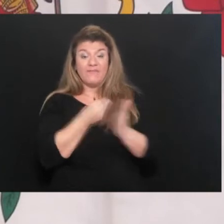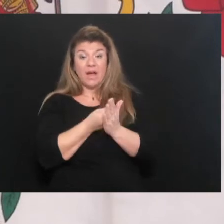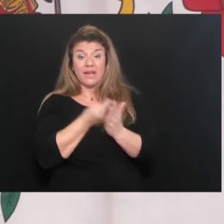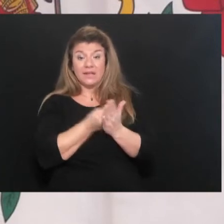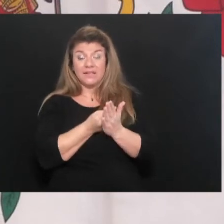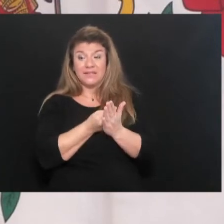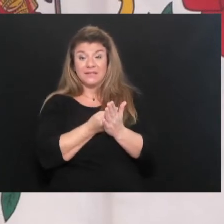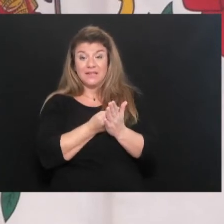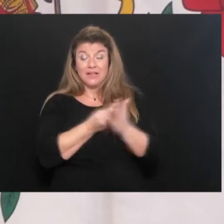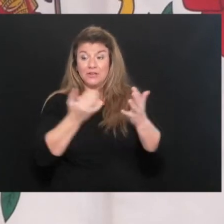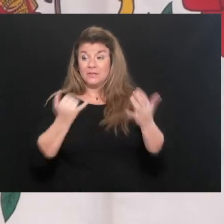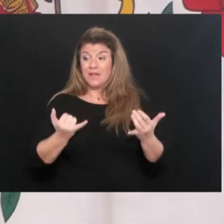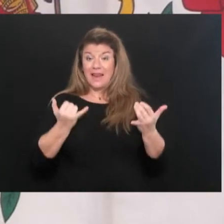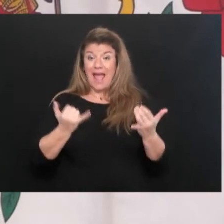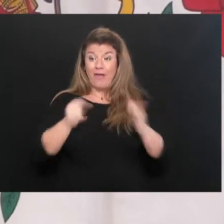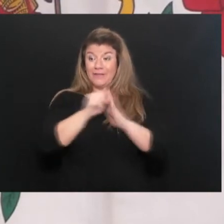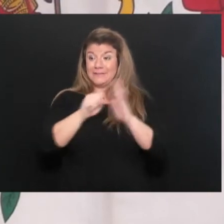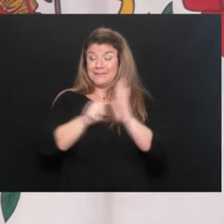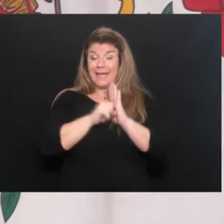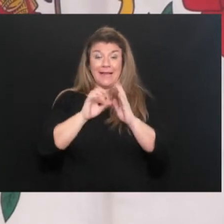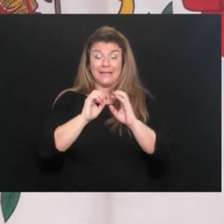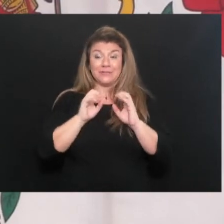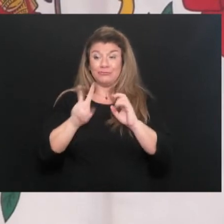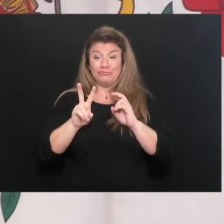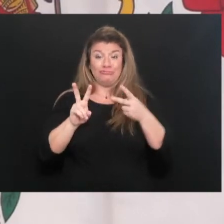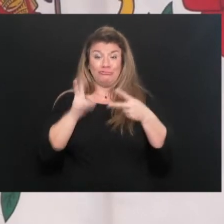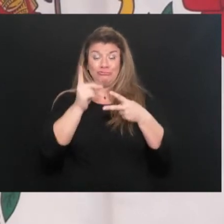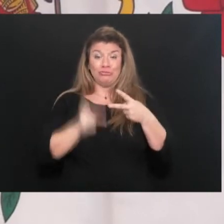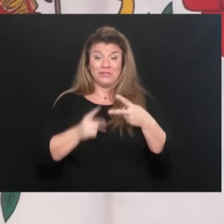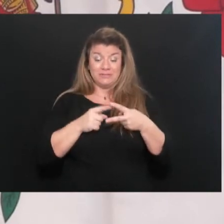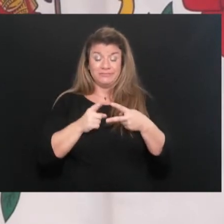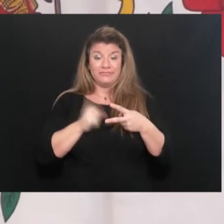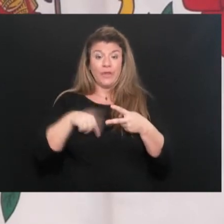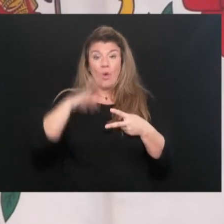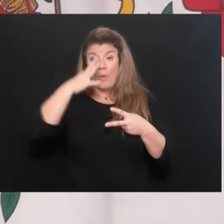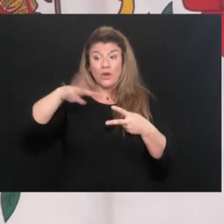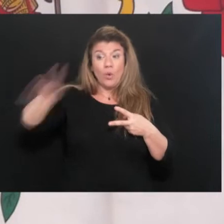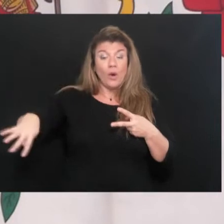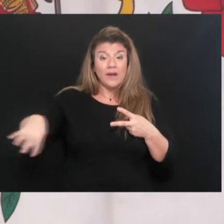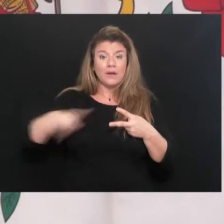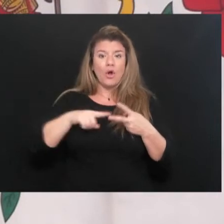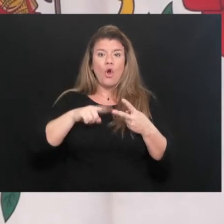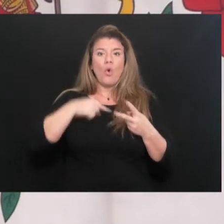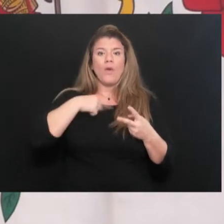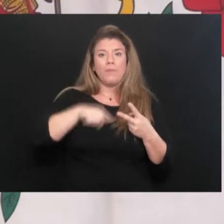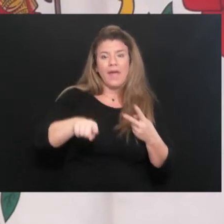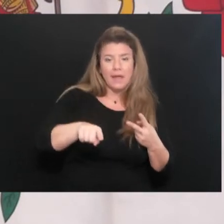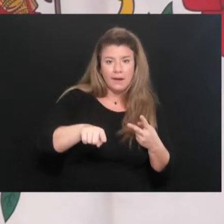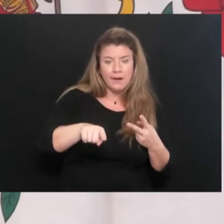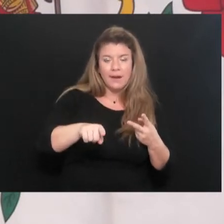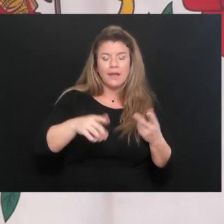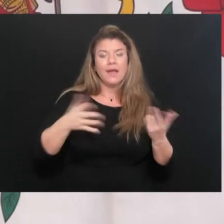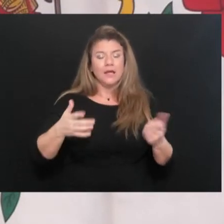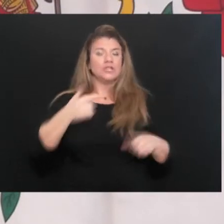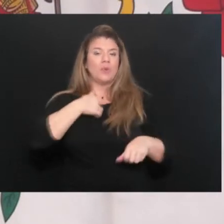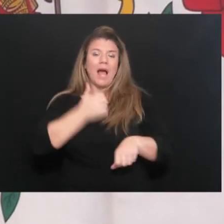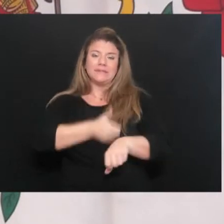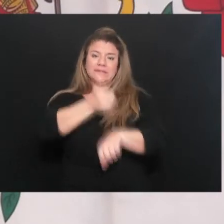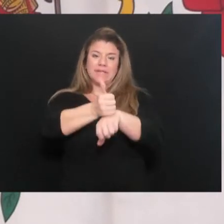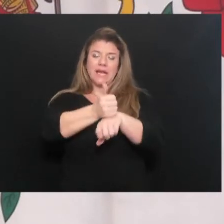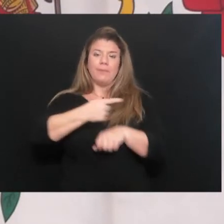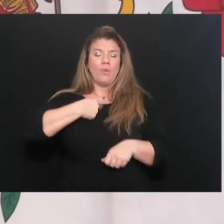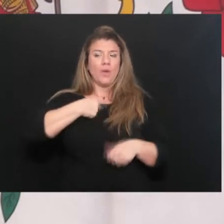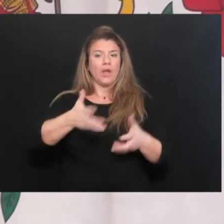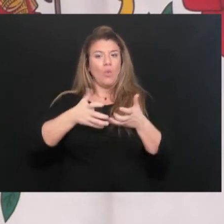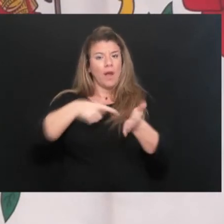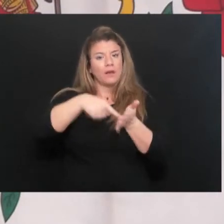of two choices. We'll either just leave it out, or we'll backfill the dollars. So I sent up that we absolutely